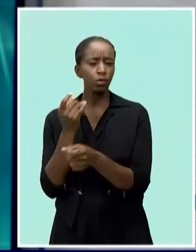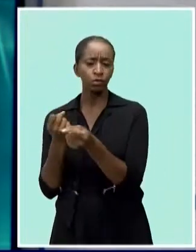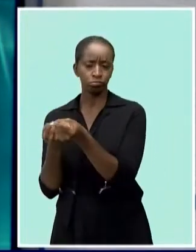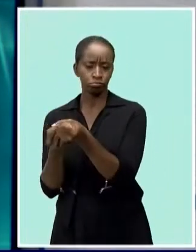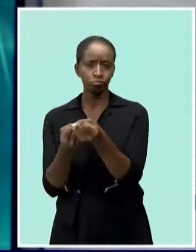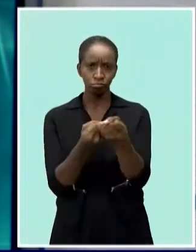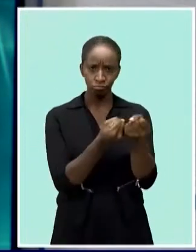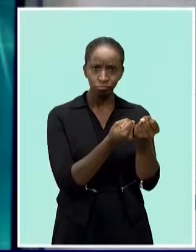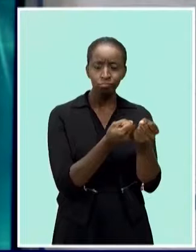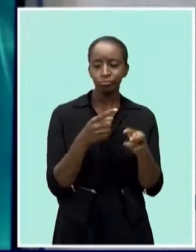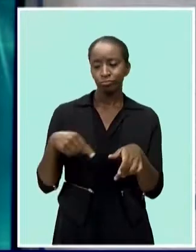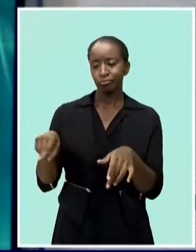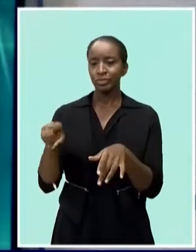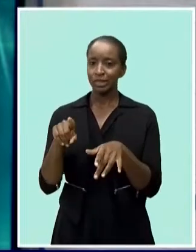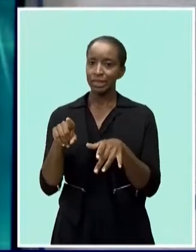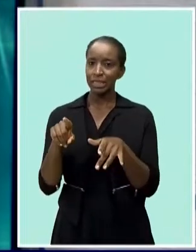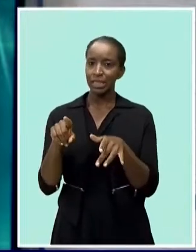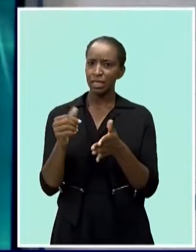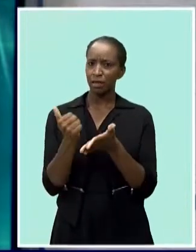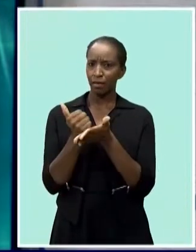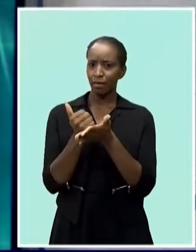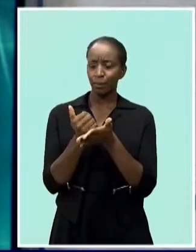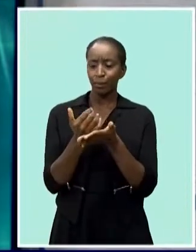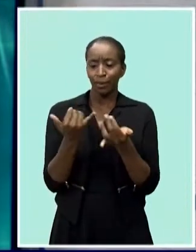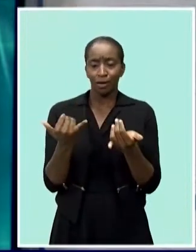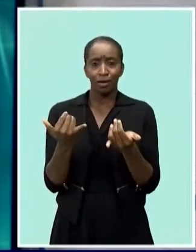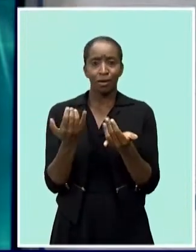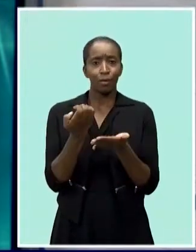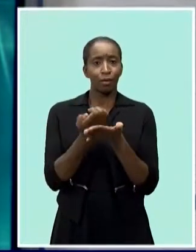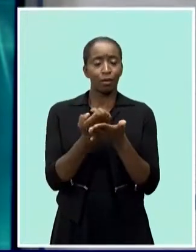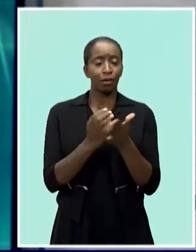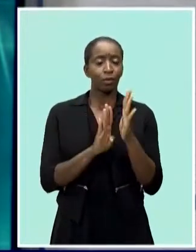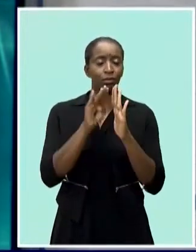the island competitive in an unstable global climate.